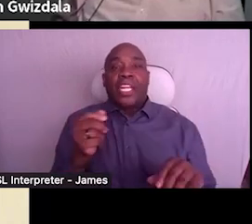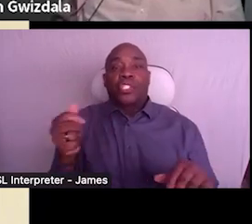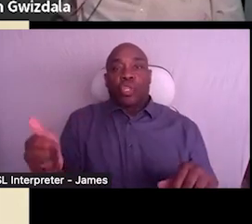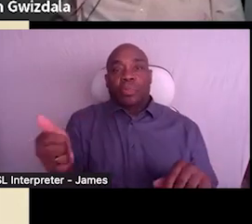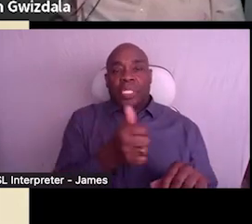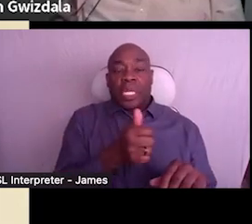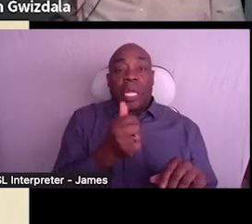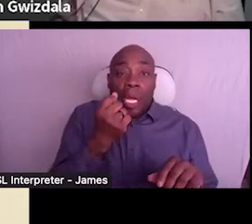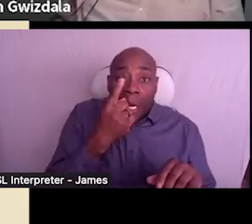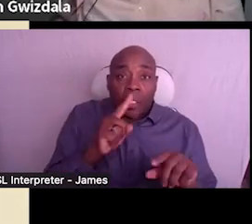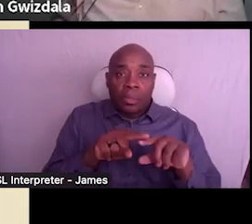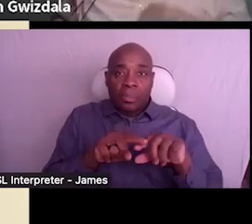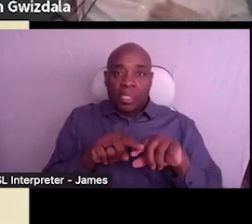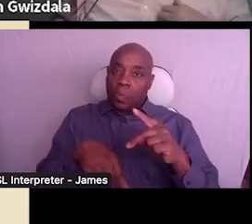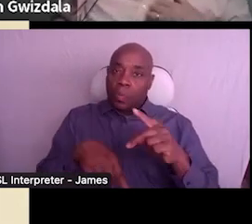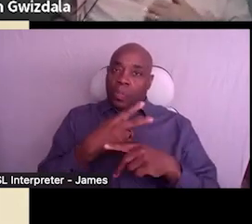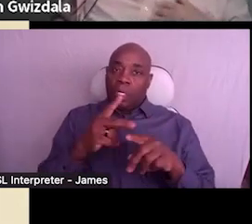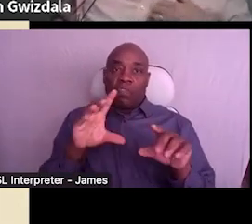is.